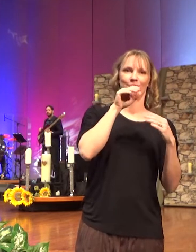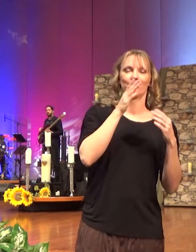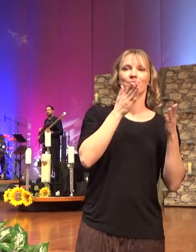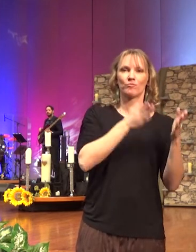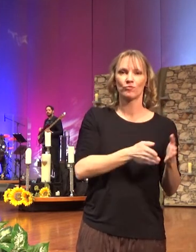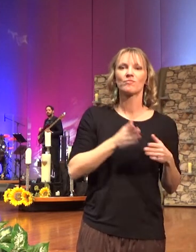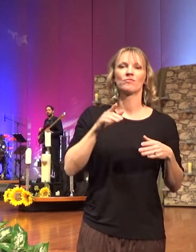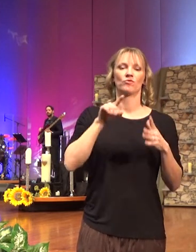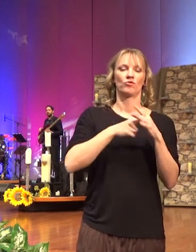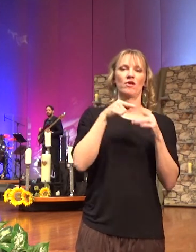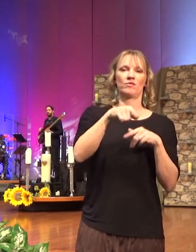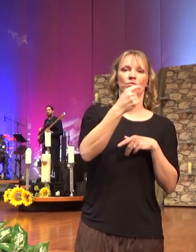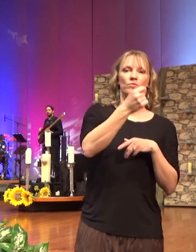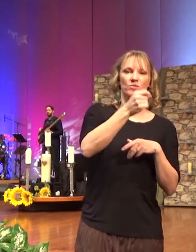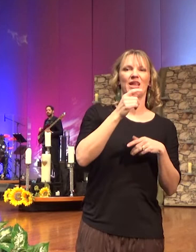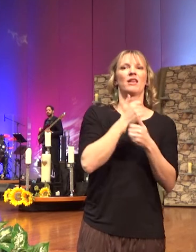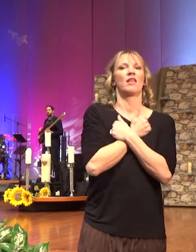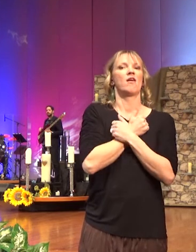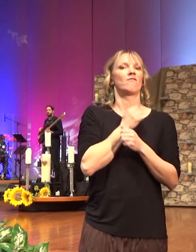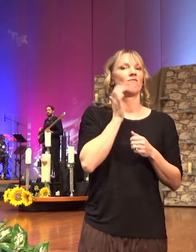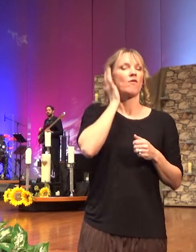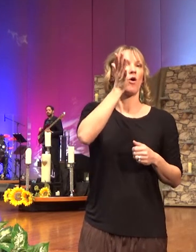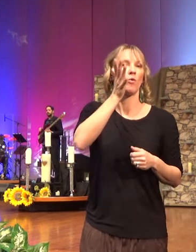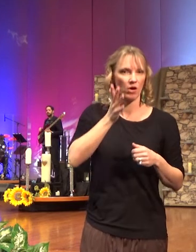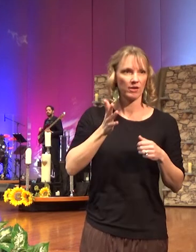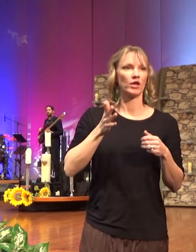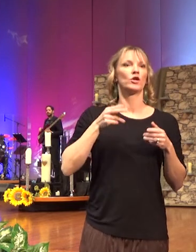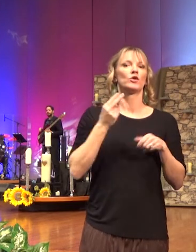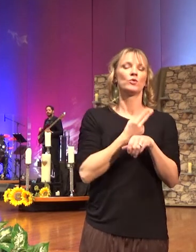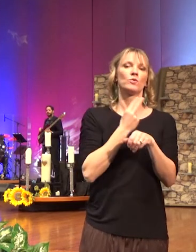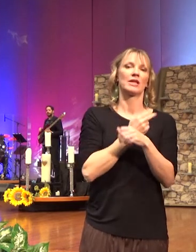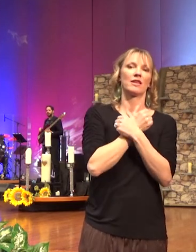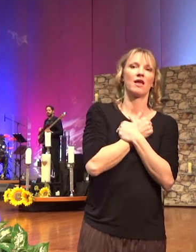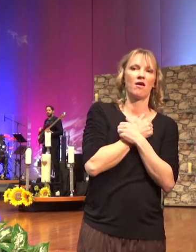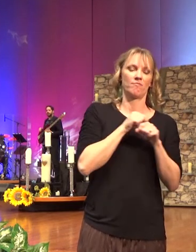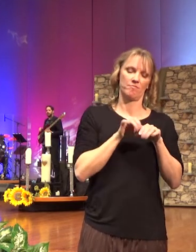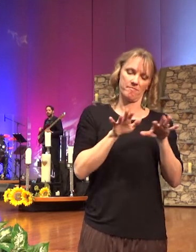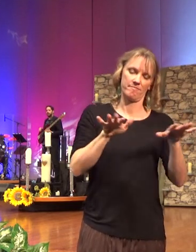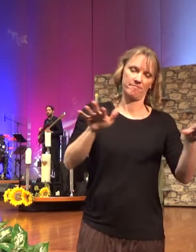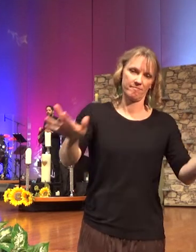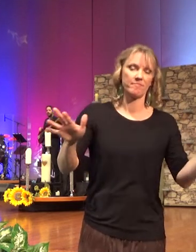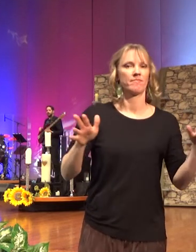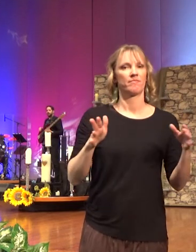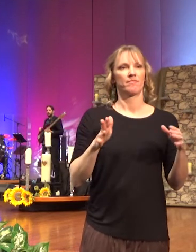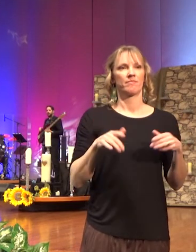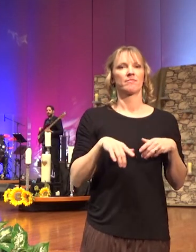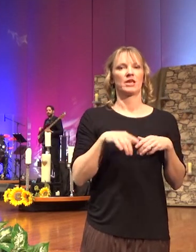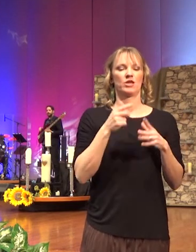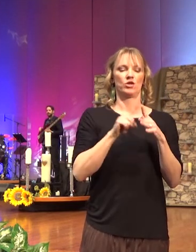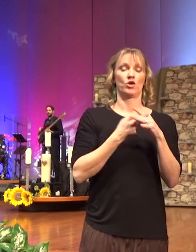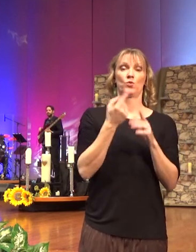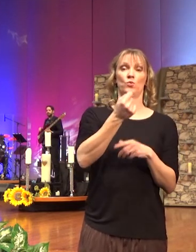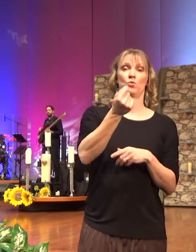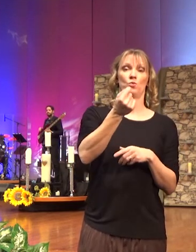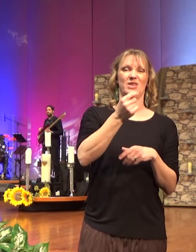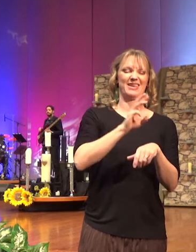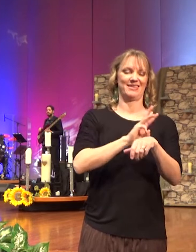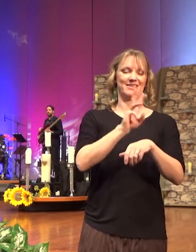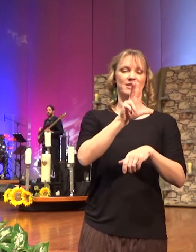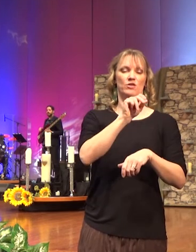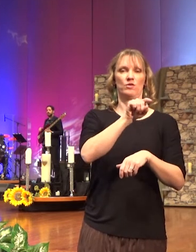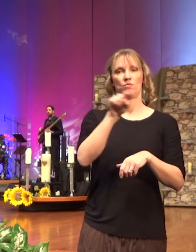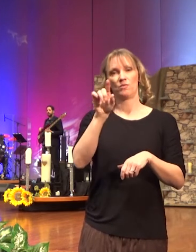this Tuesday that I mentioned called Love Forward, using the creative power of love to unleash all the great possibilities in your life. So that's it starts